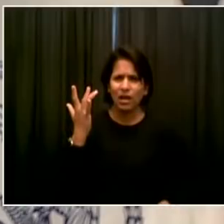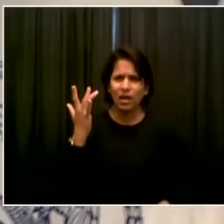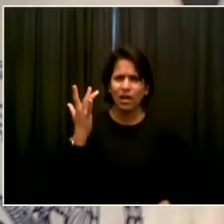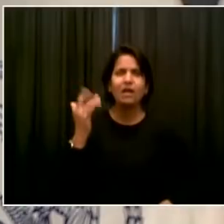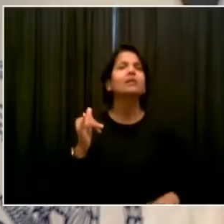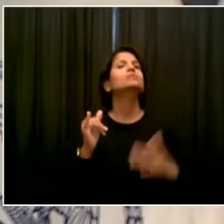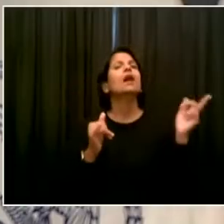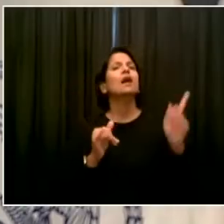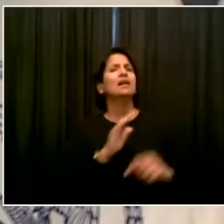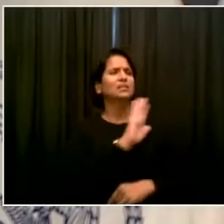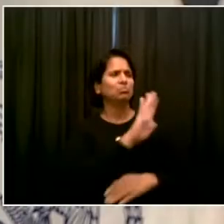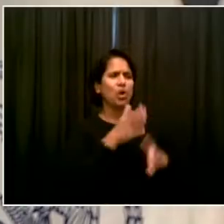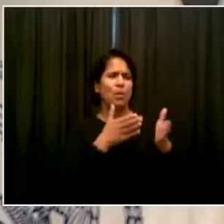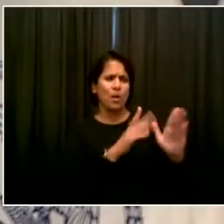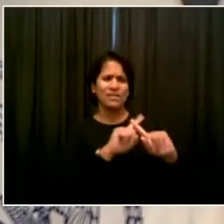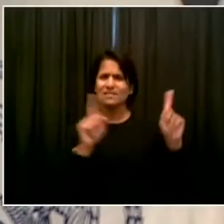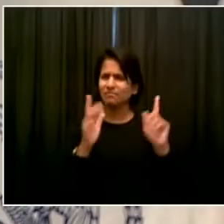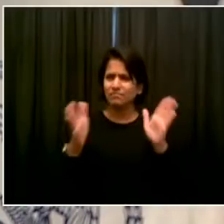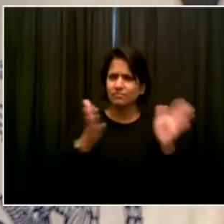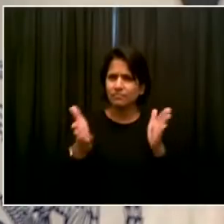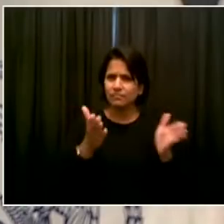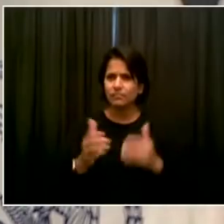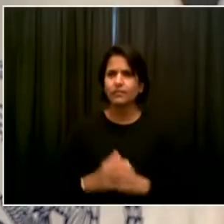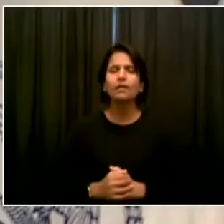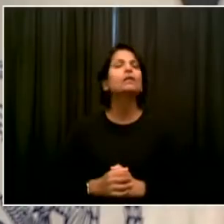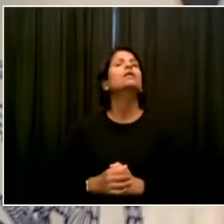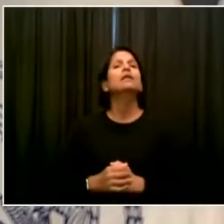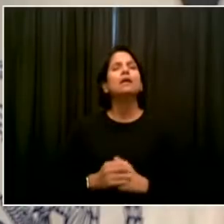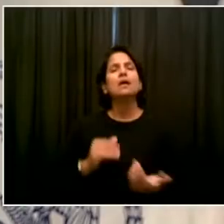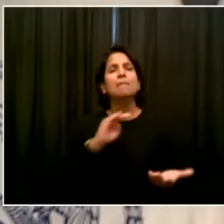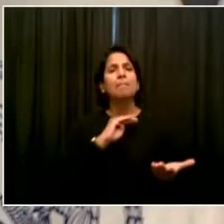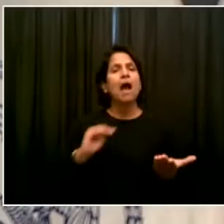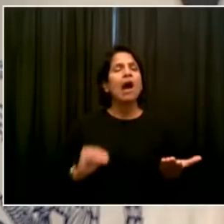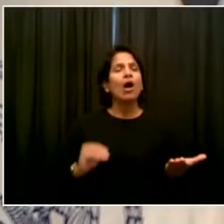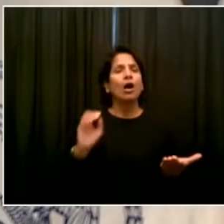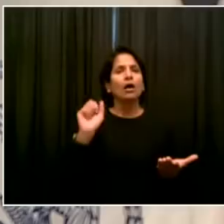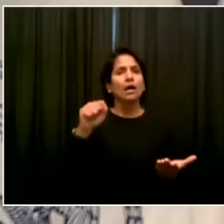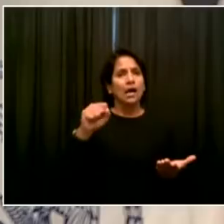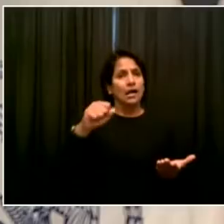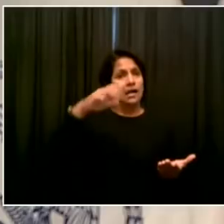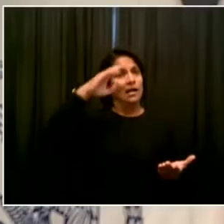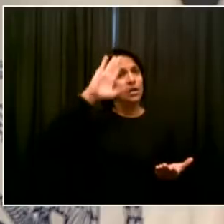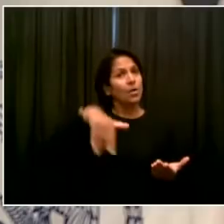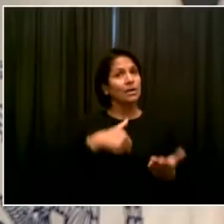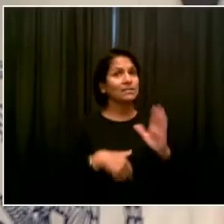very clearly, Eric Adams obviously is going to speak for himself, but I was quoting from what he had said previously.